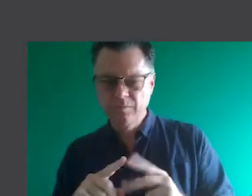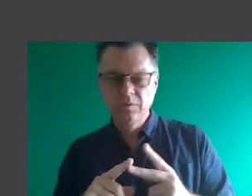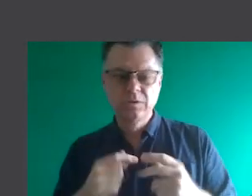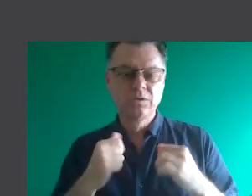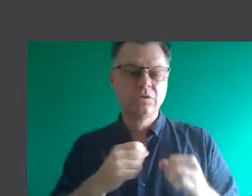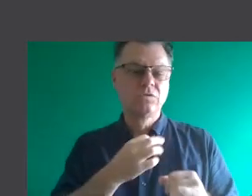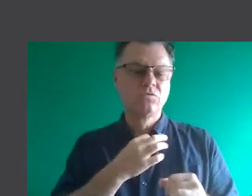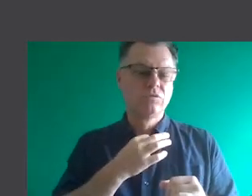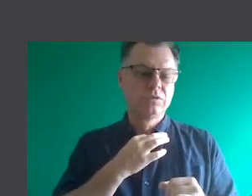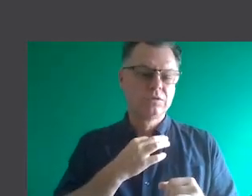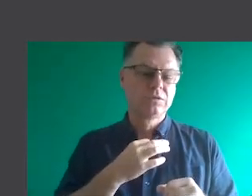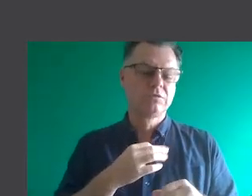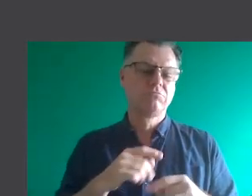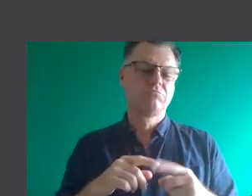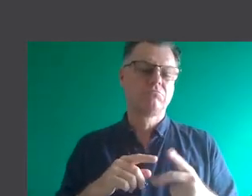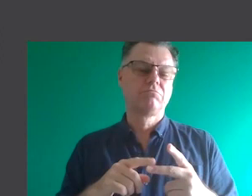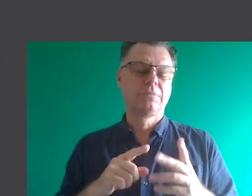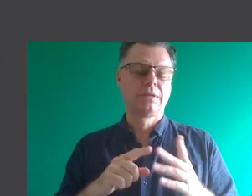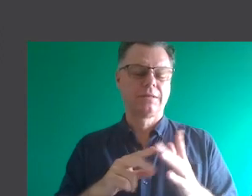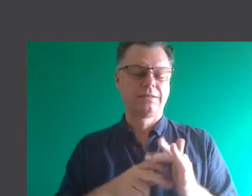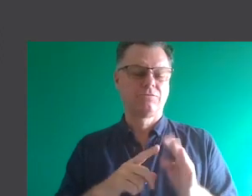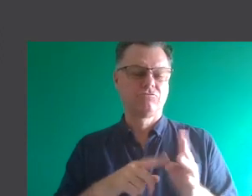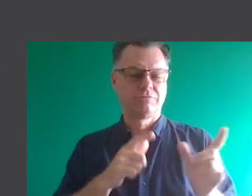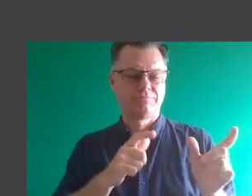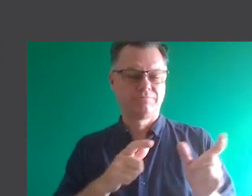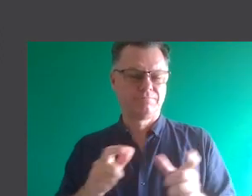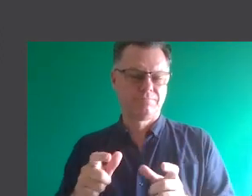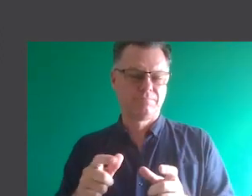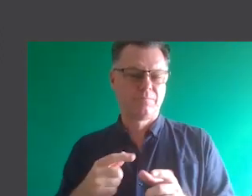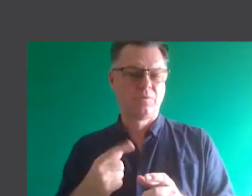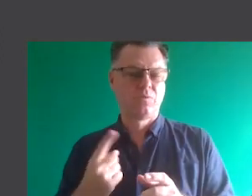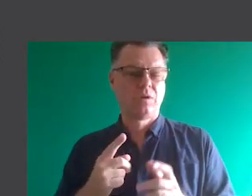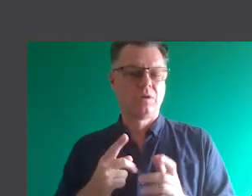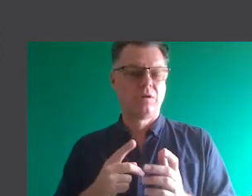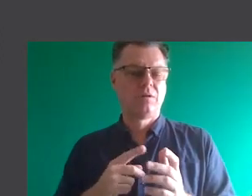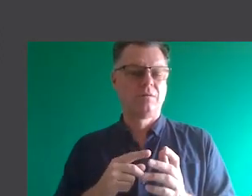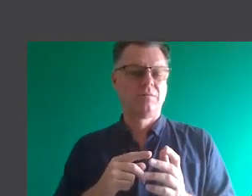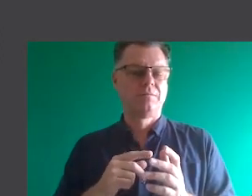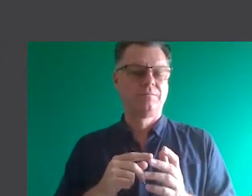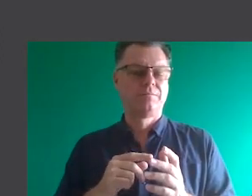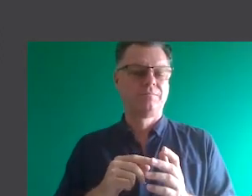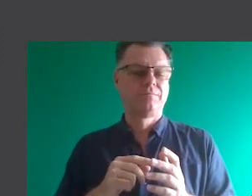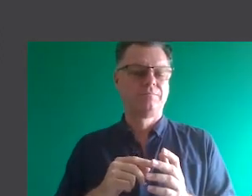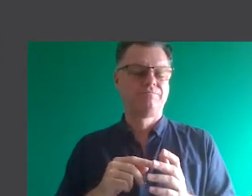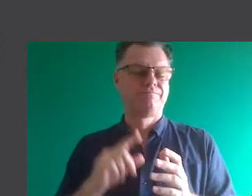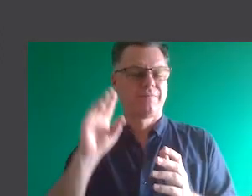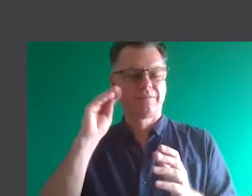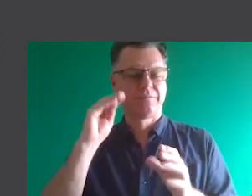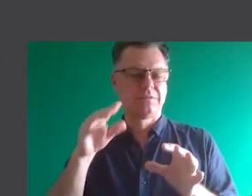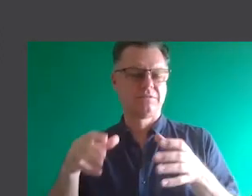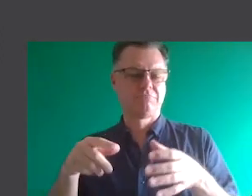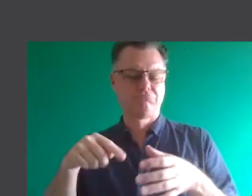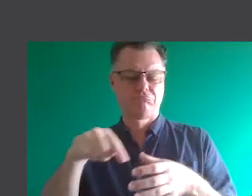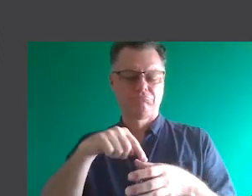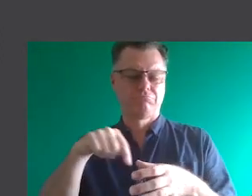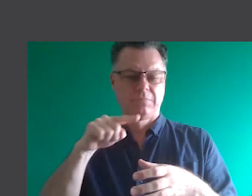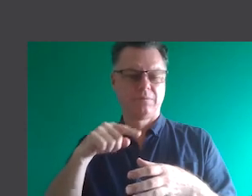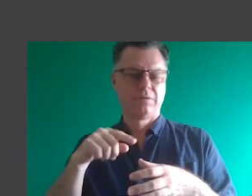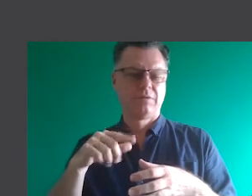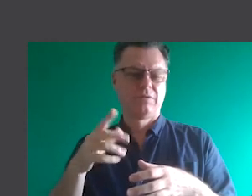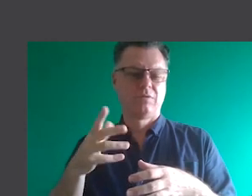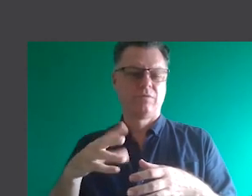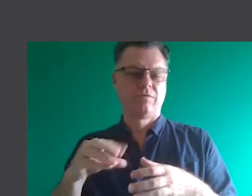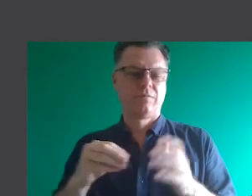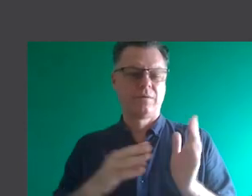an internal audit function, the strategic risk function, and the integrity function. The oversight of that is by a program assurance risk and